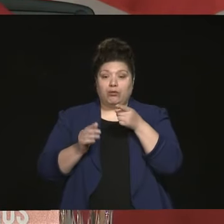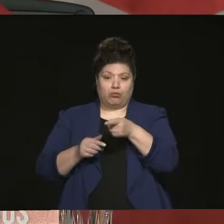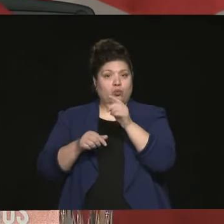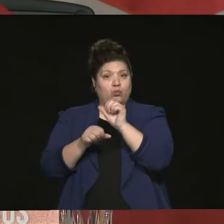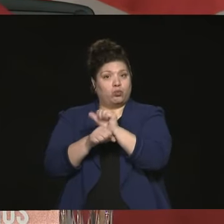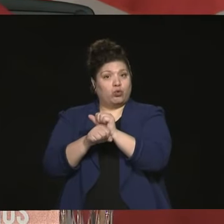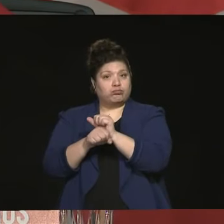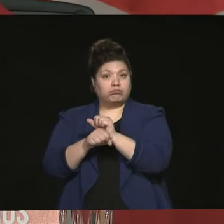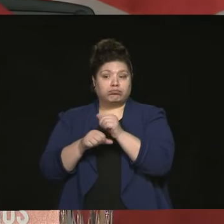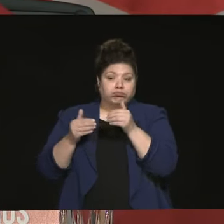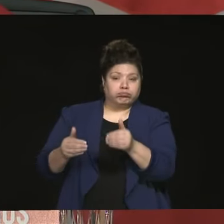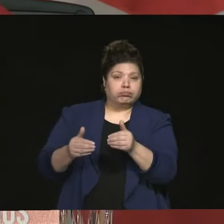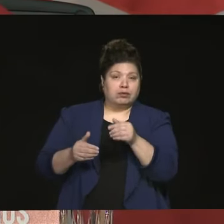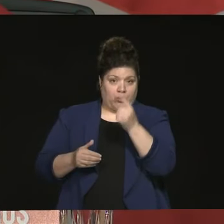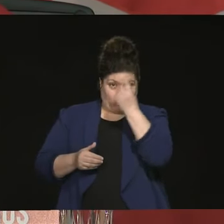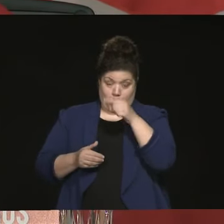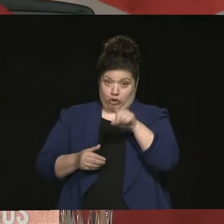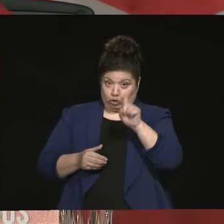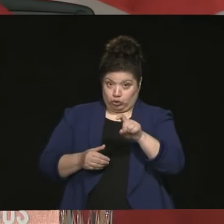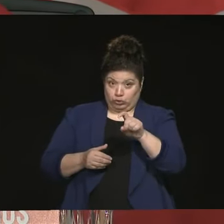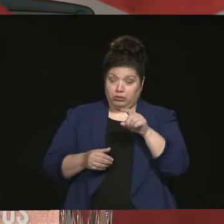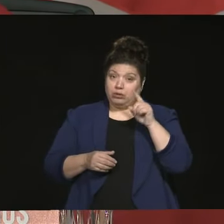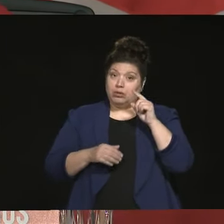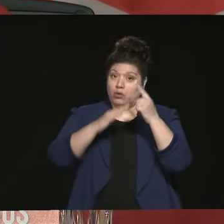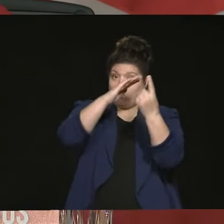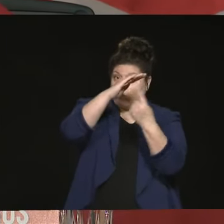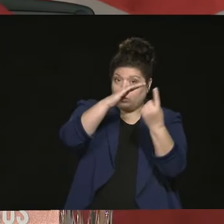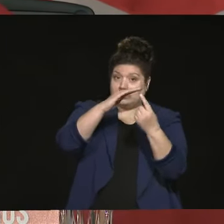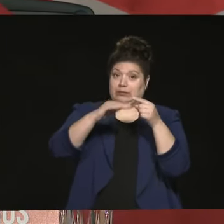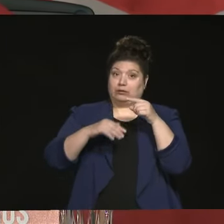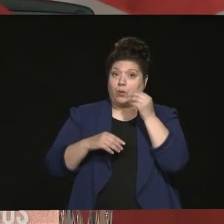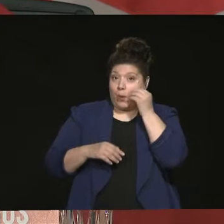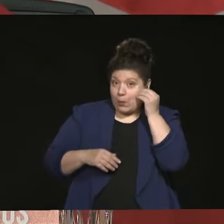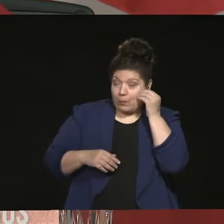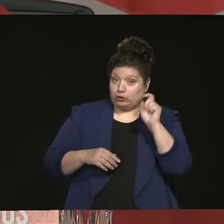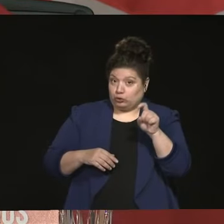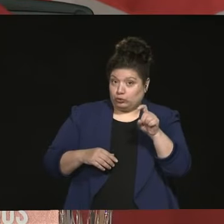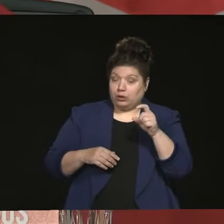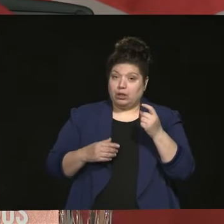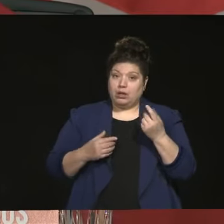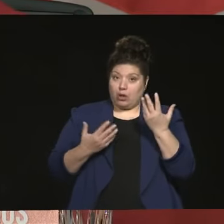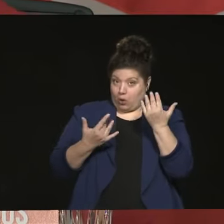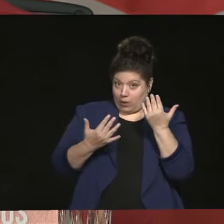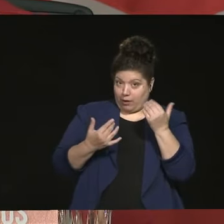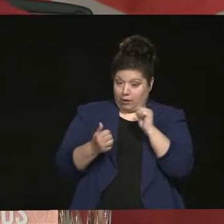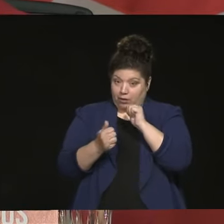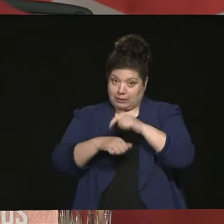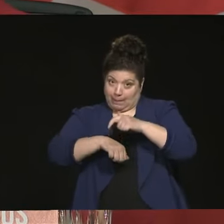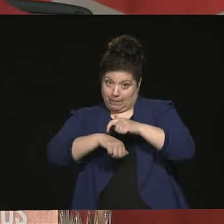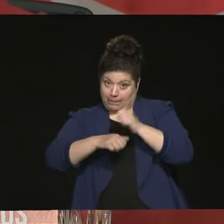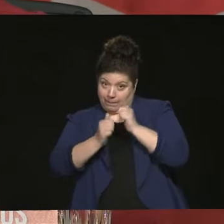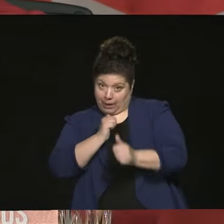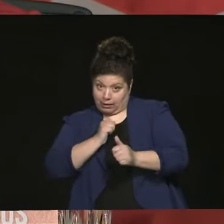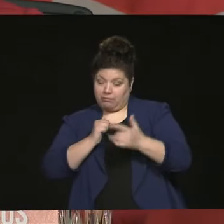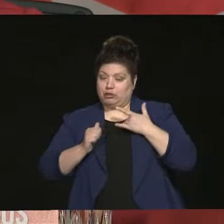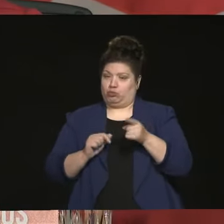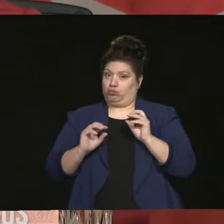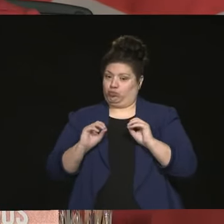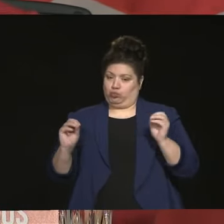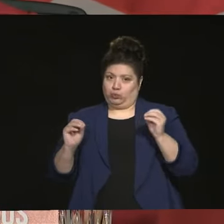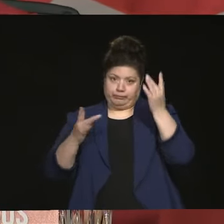make sure they're safe or we're safe until there's a period of time where we're all clear on that? As you